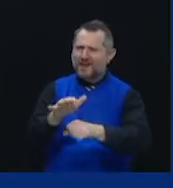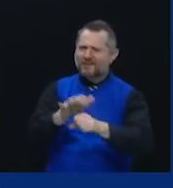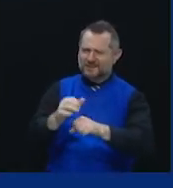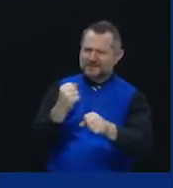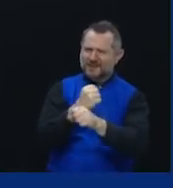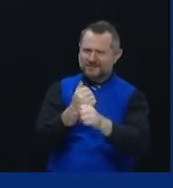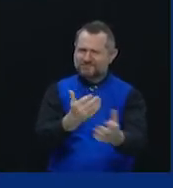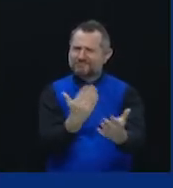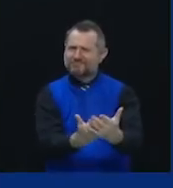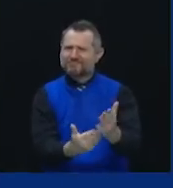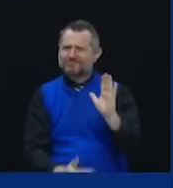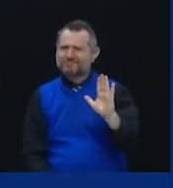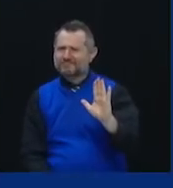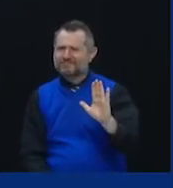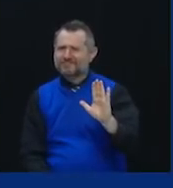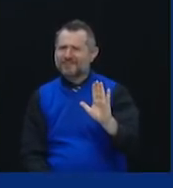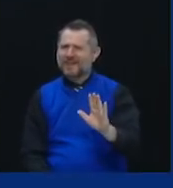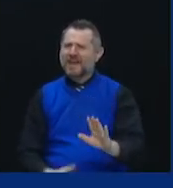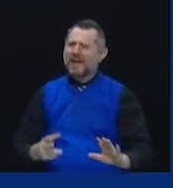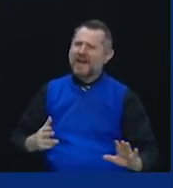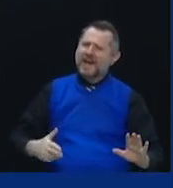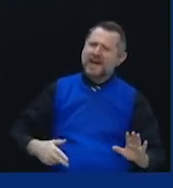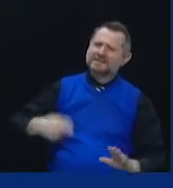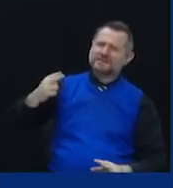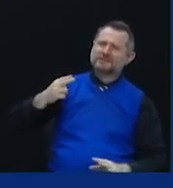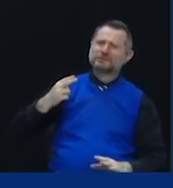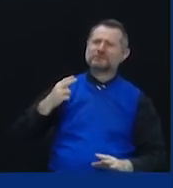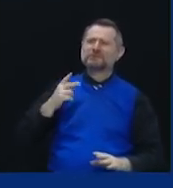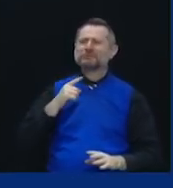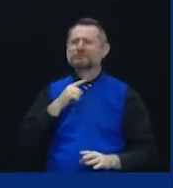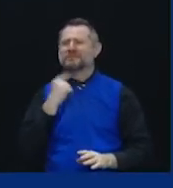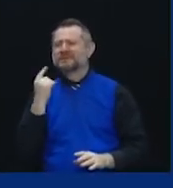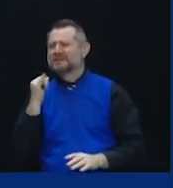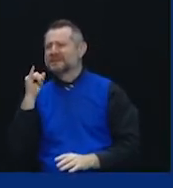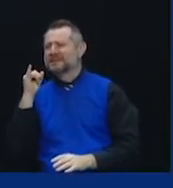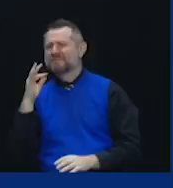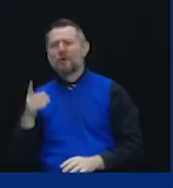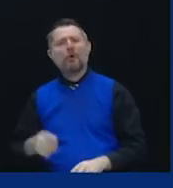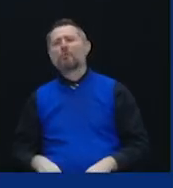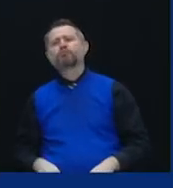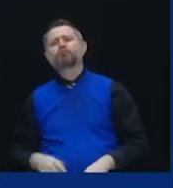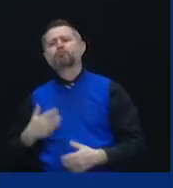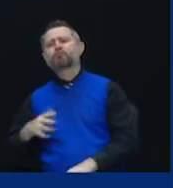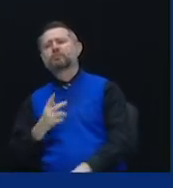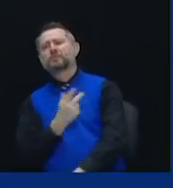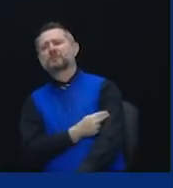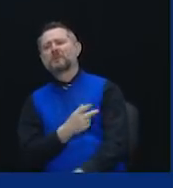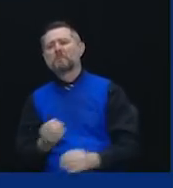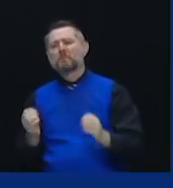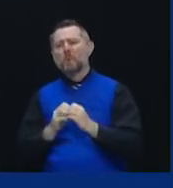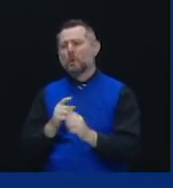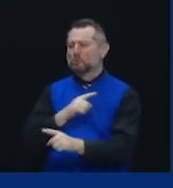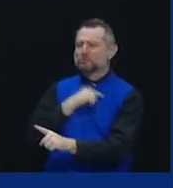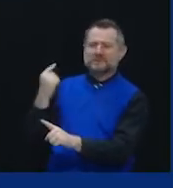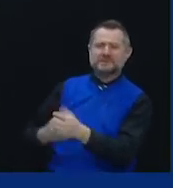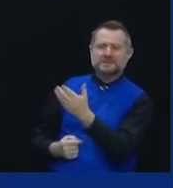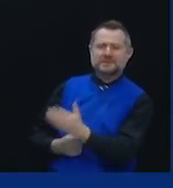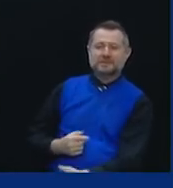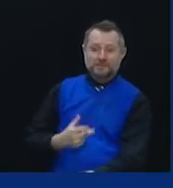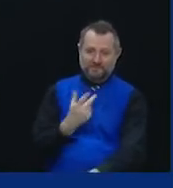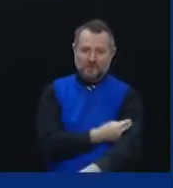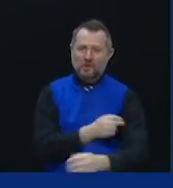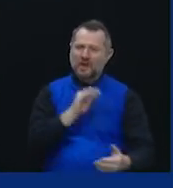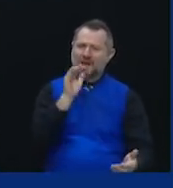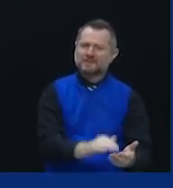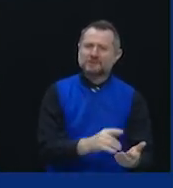risk in not taking the vaccine than in taking the vaccine. So take the